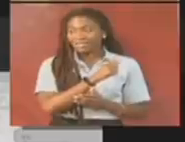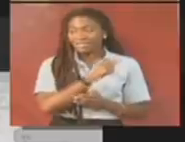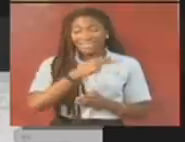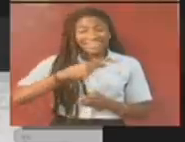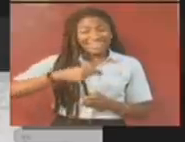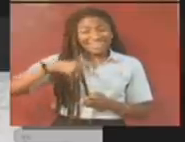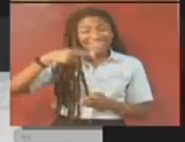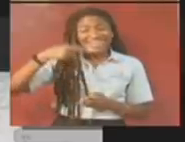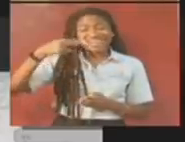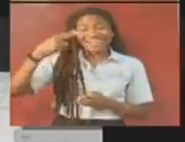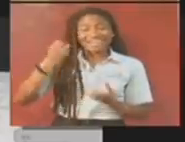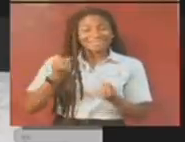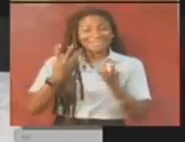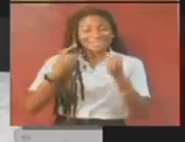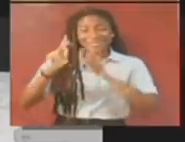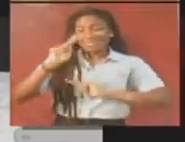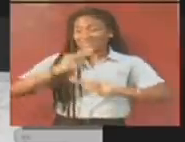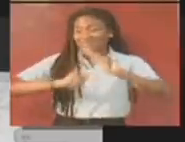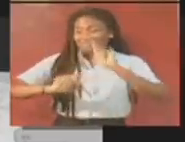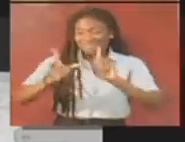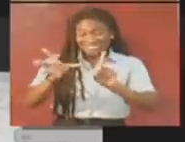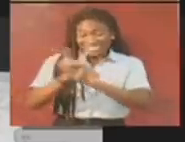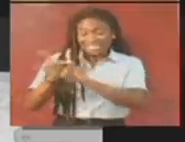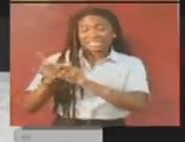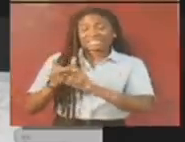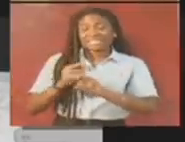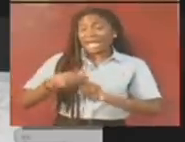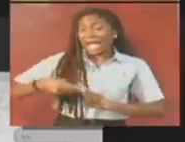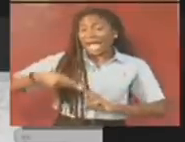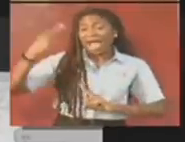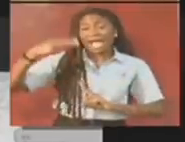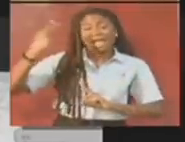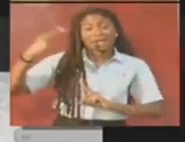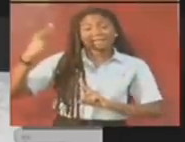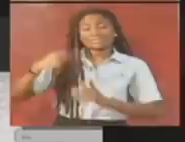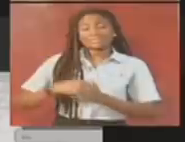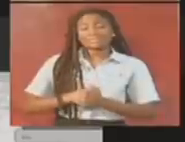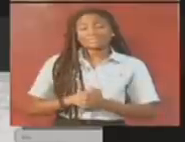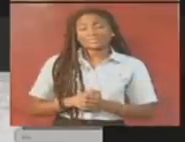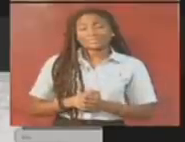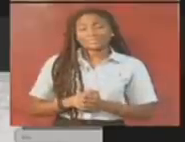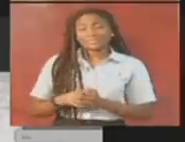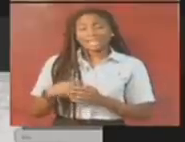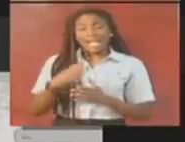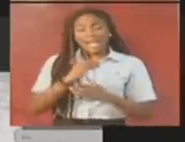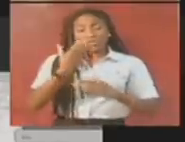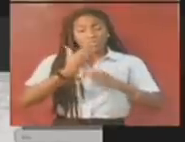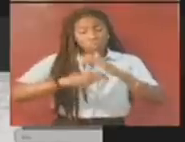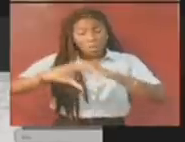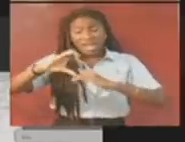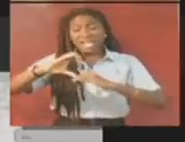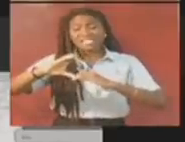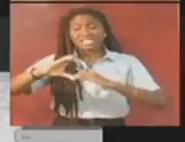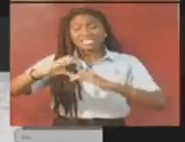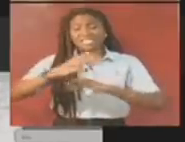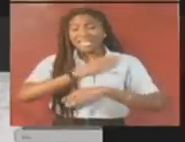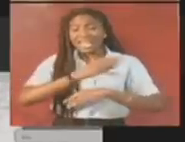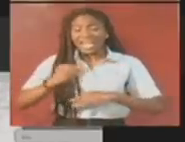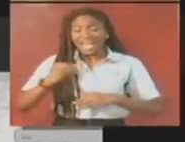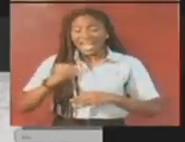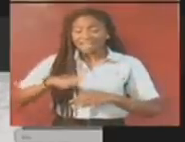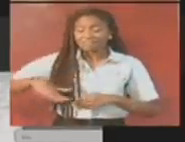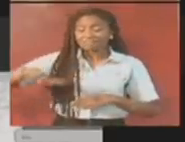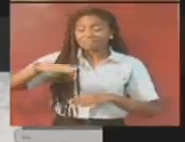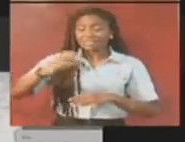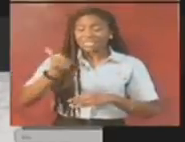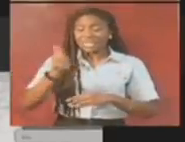highest densities of cases in the country. And of course, again, Chaguanas and surrounding areas in County Carney, as